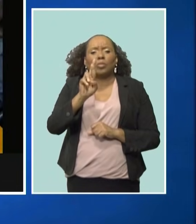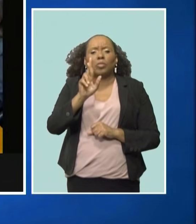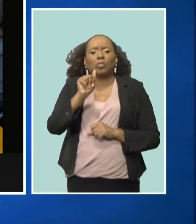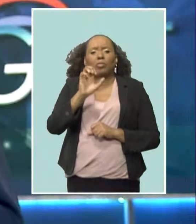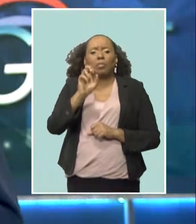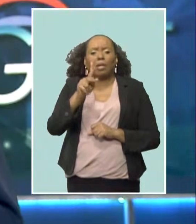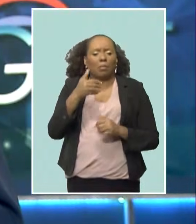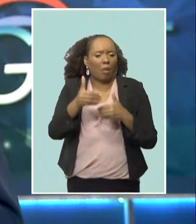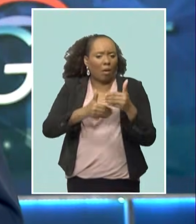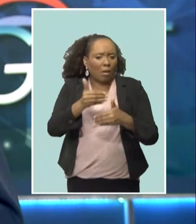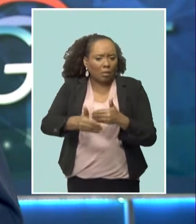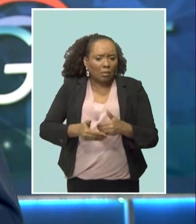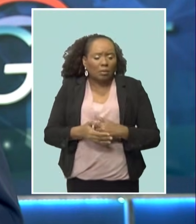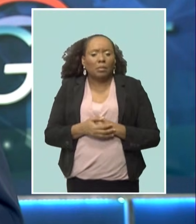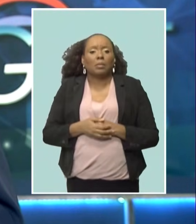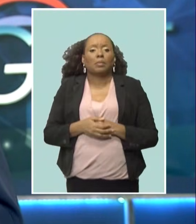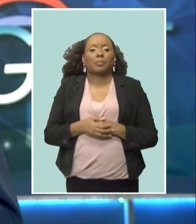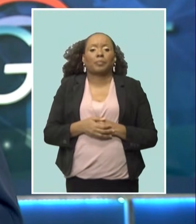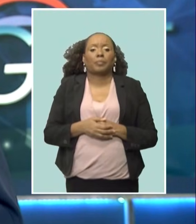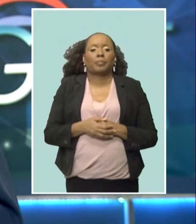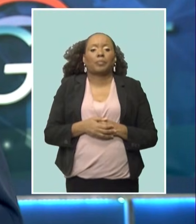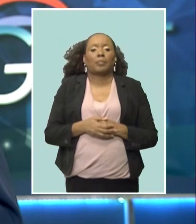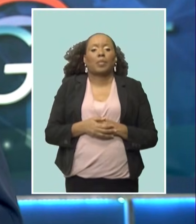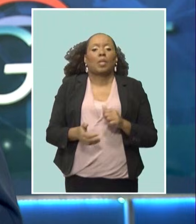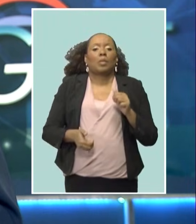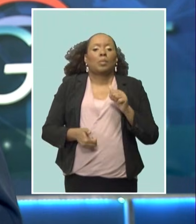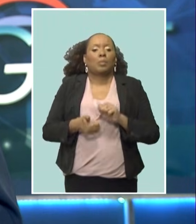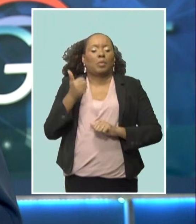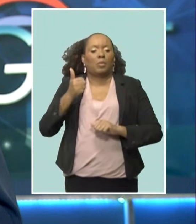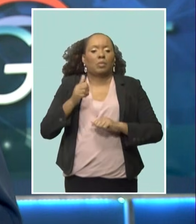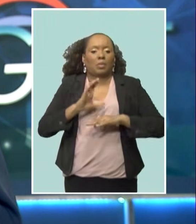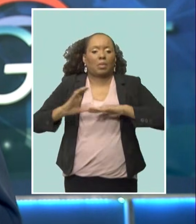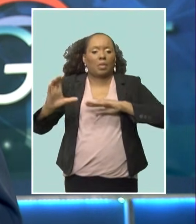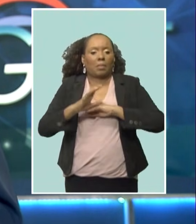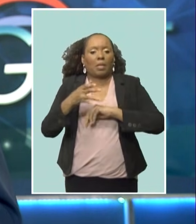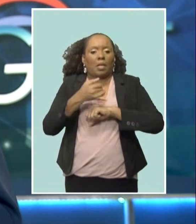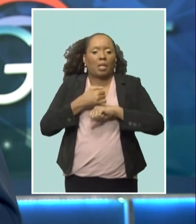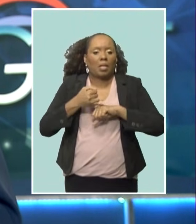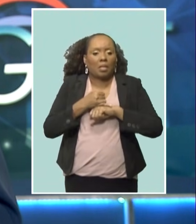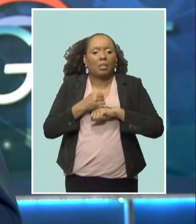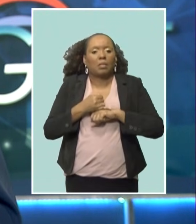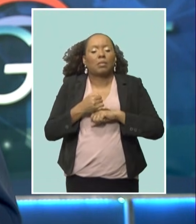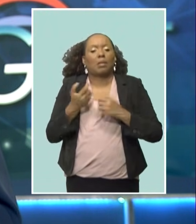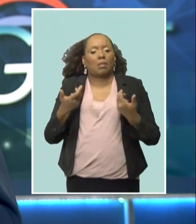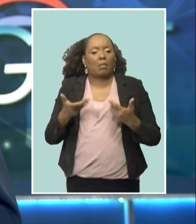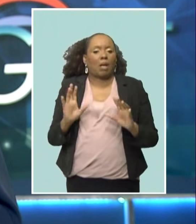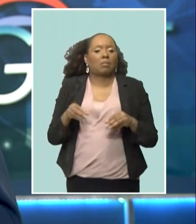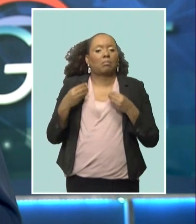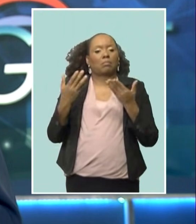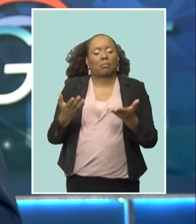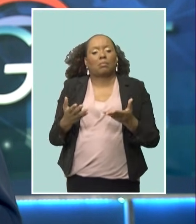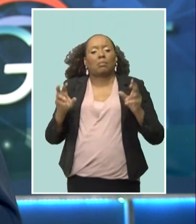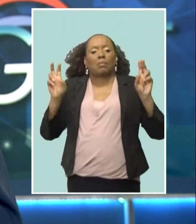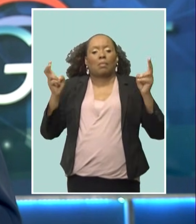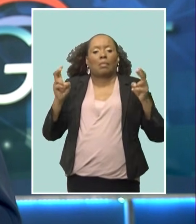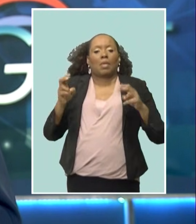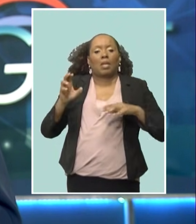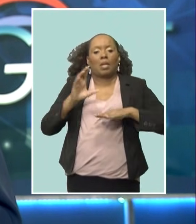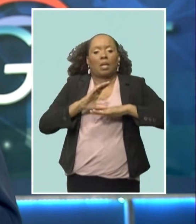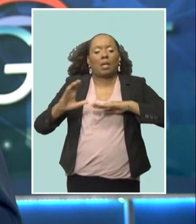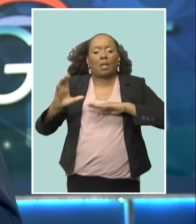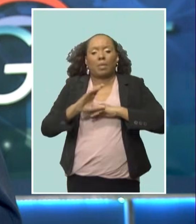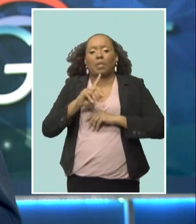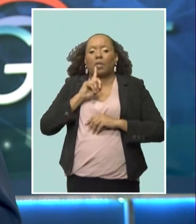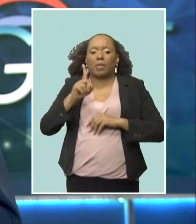goals. Dr. Barnett revealed most member states of CARICOM are already contributing to the Caribbean Real-Time